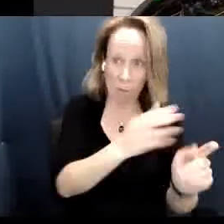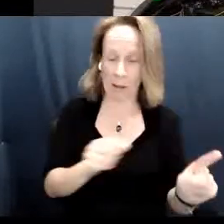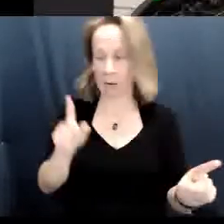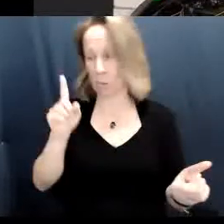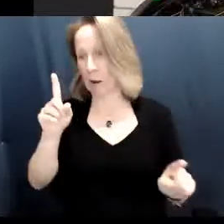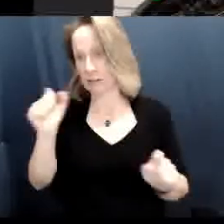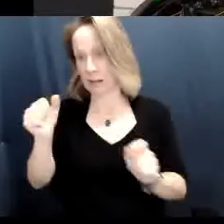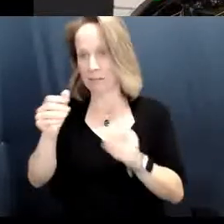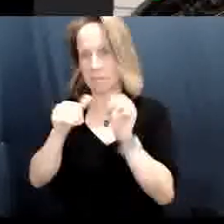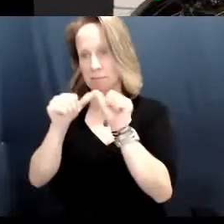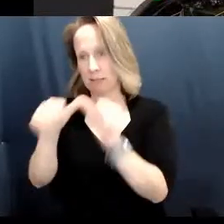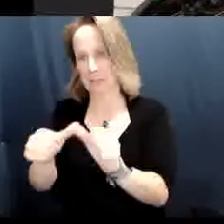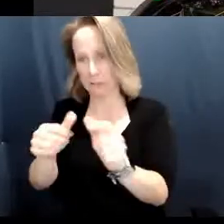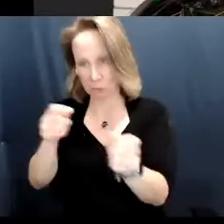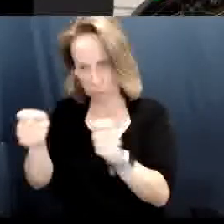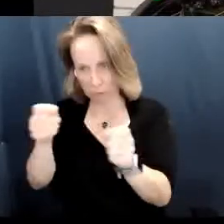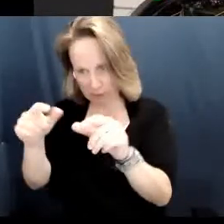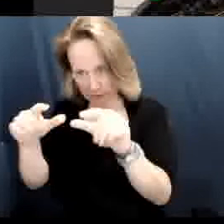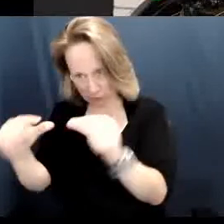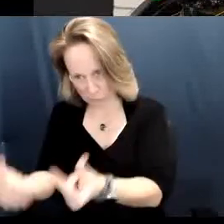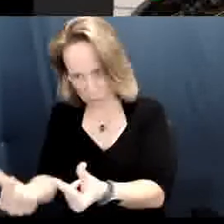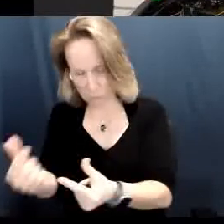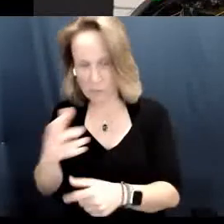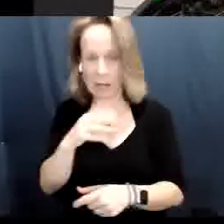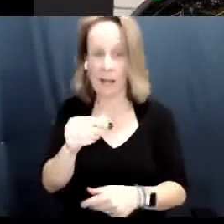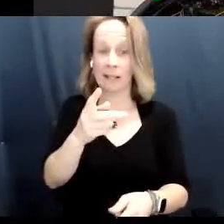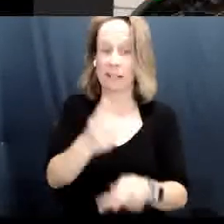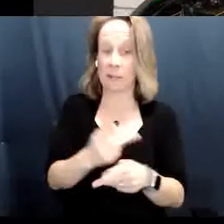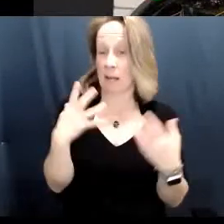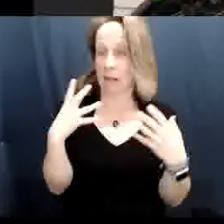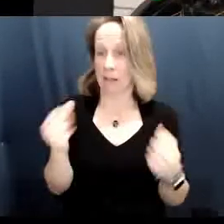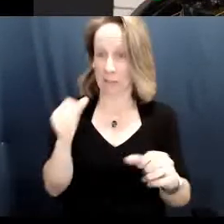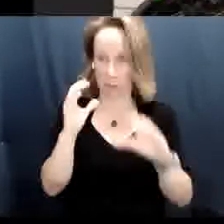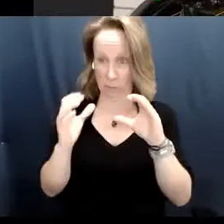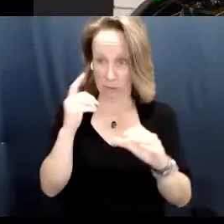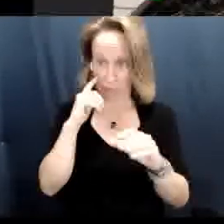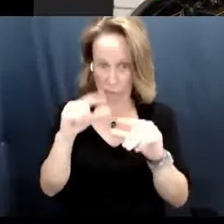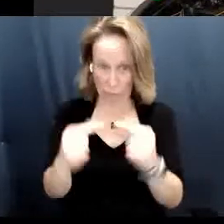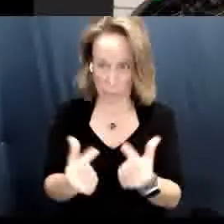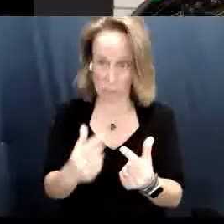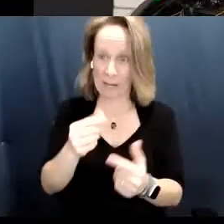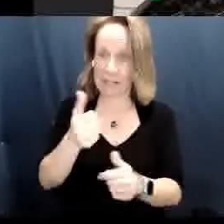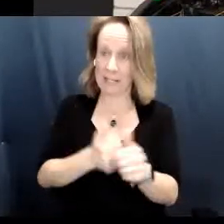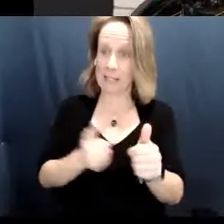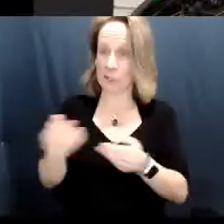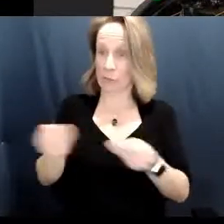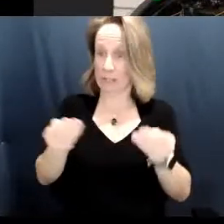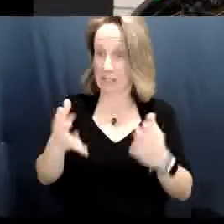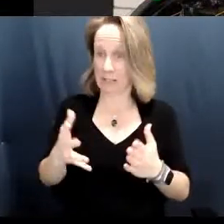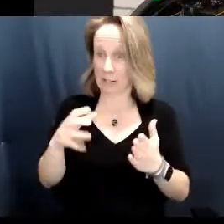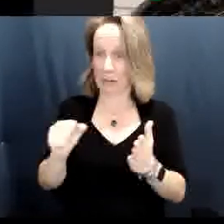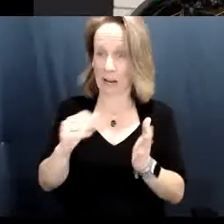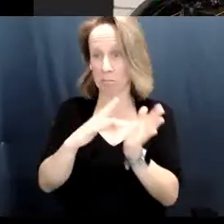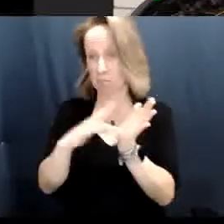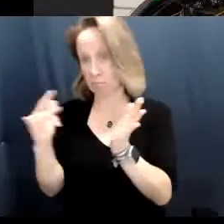and communication for the group, and it also allows each facilitator to learn from each other.